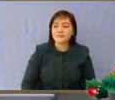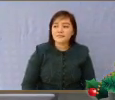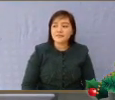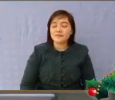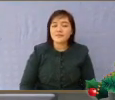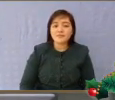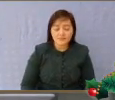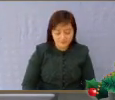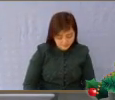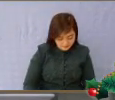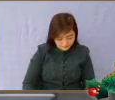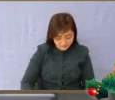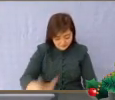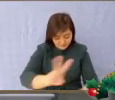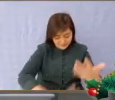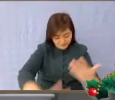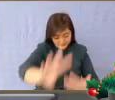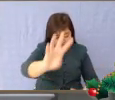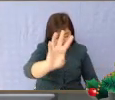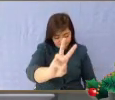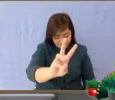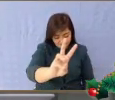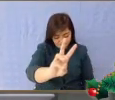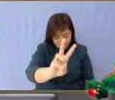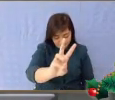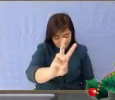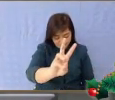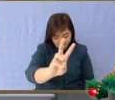the days of my life.